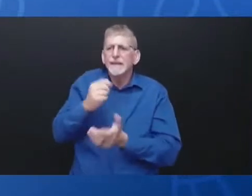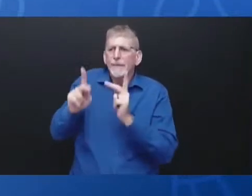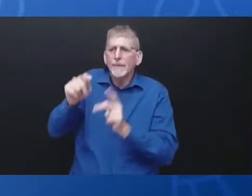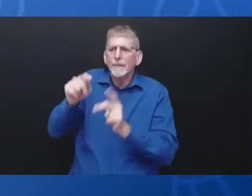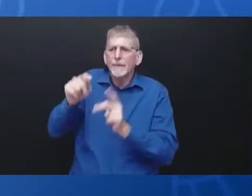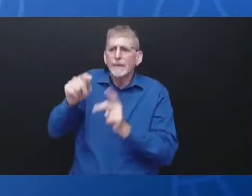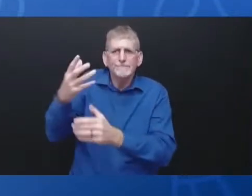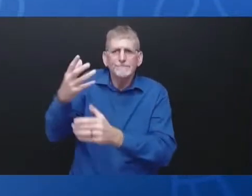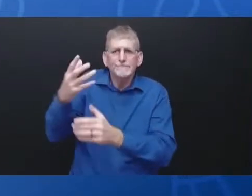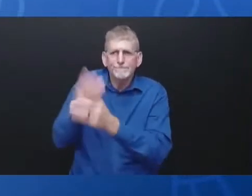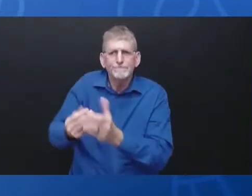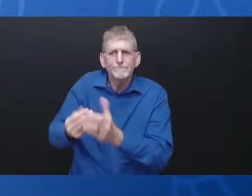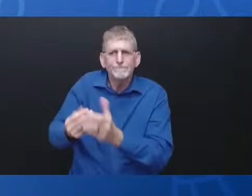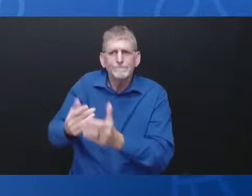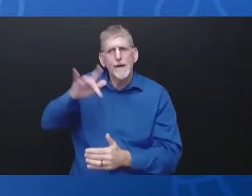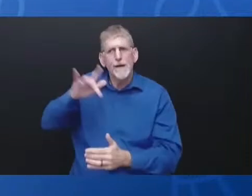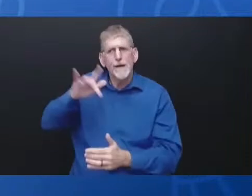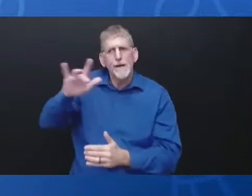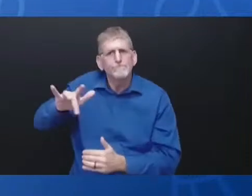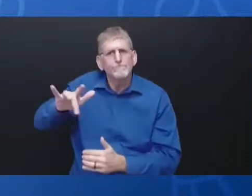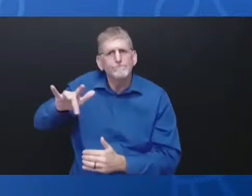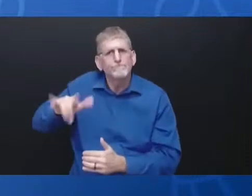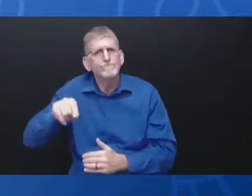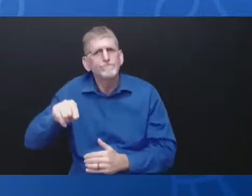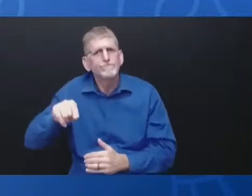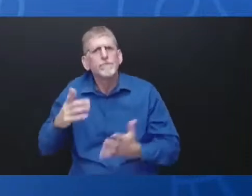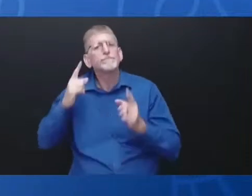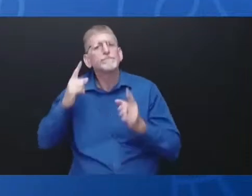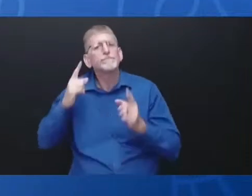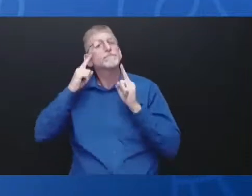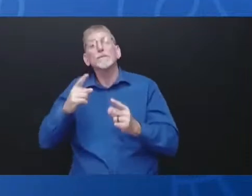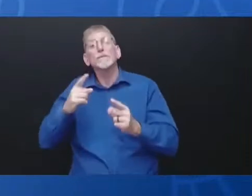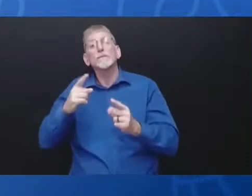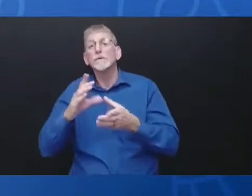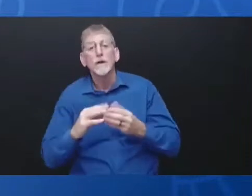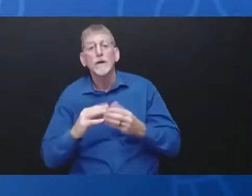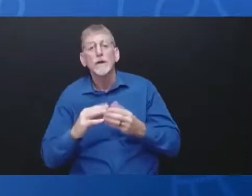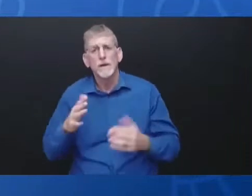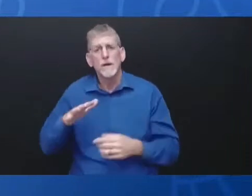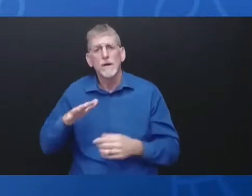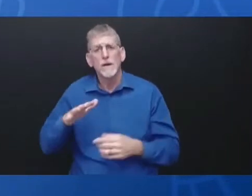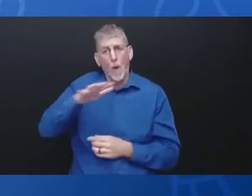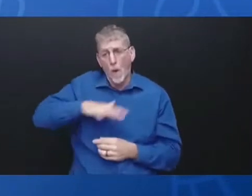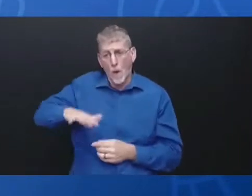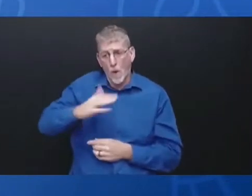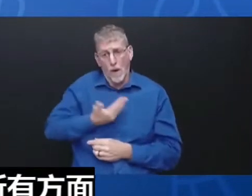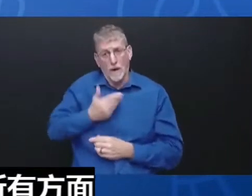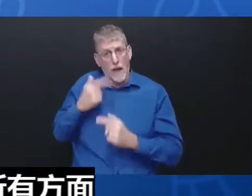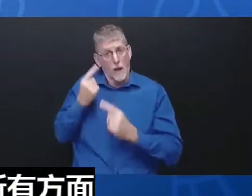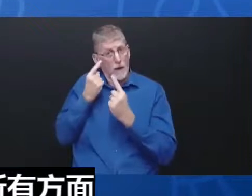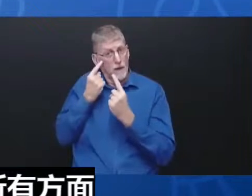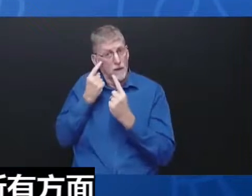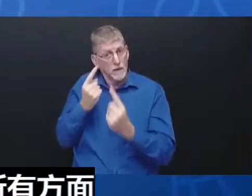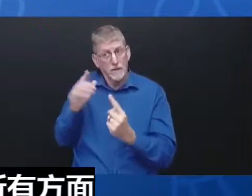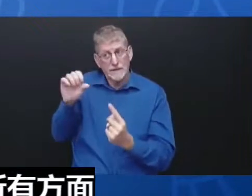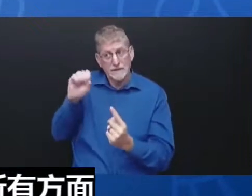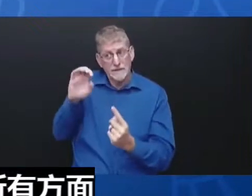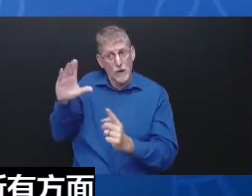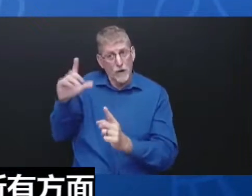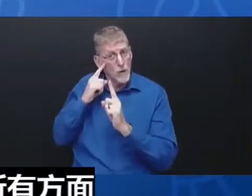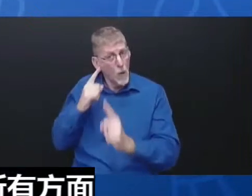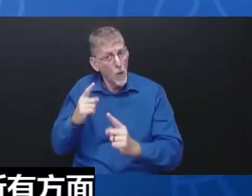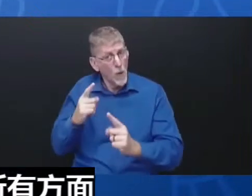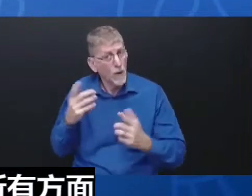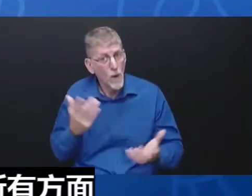All of the aspects of what the Trump administration, what Secretary Rubio and everyone now in this new administration is focused on, and maybe it surprised people, it shouldn't